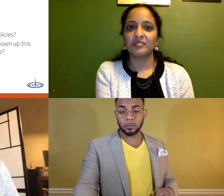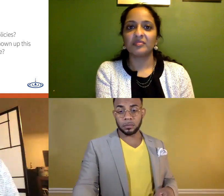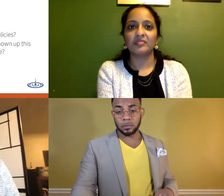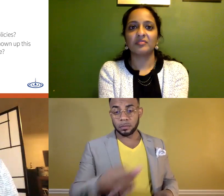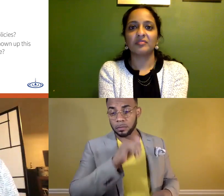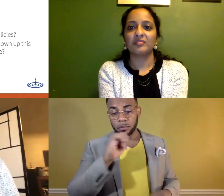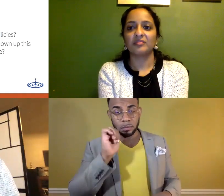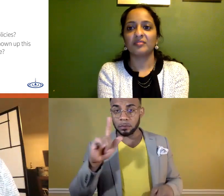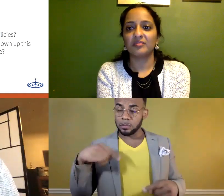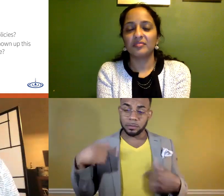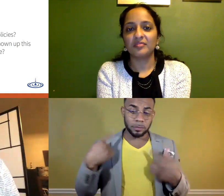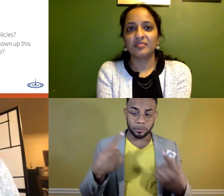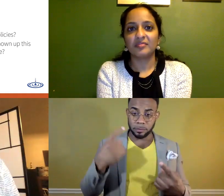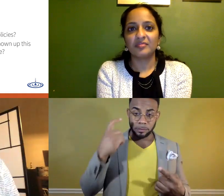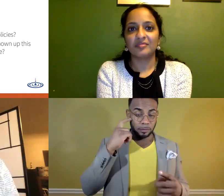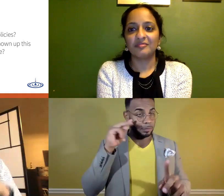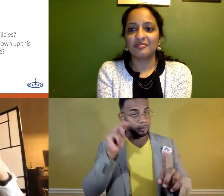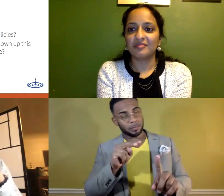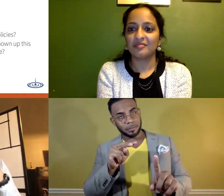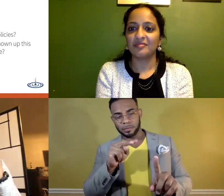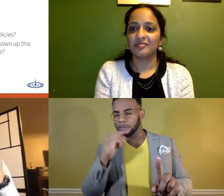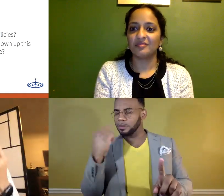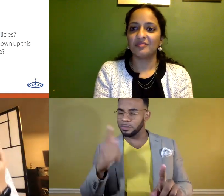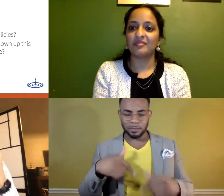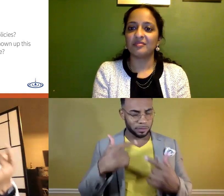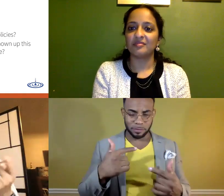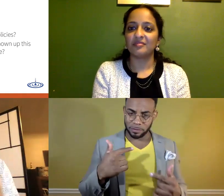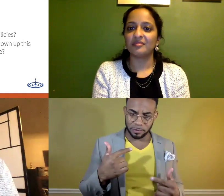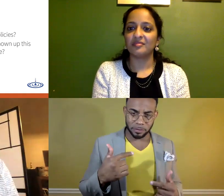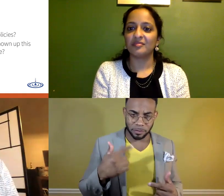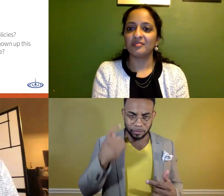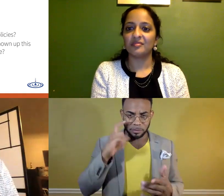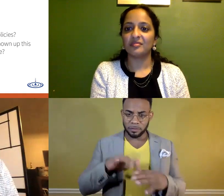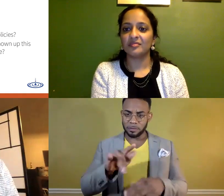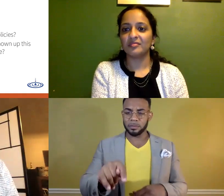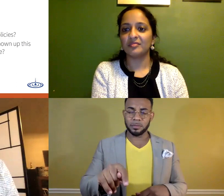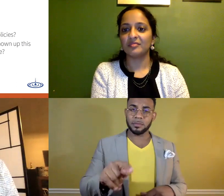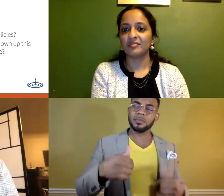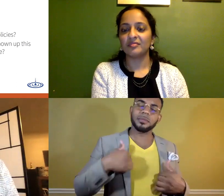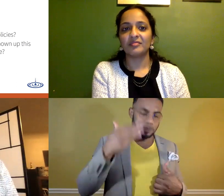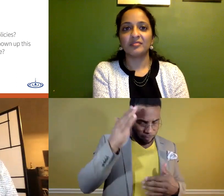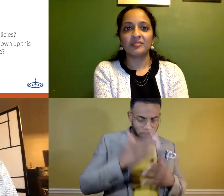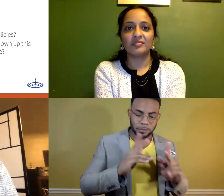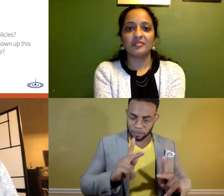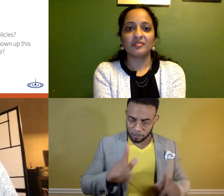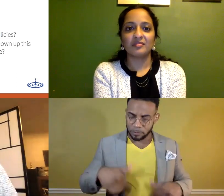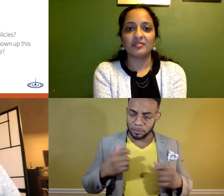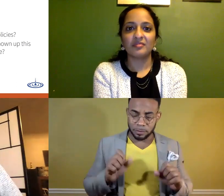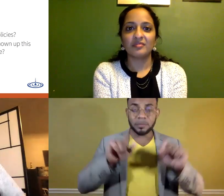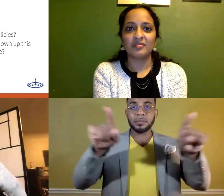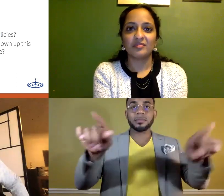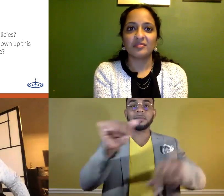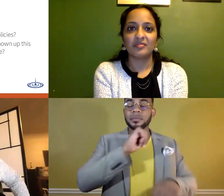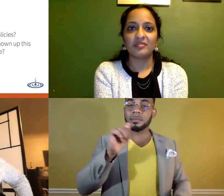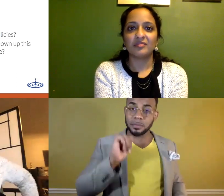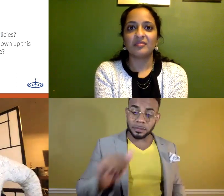Arizona has always been in the eye, right? They've always had their eye on it. And I know some folks that have gone out to